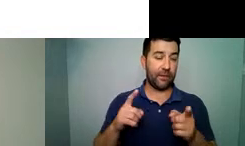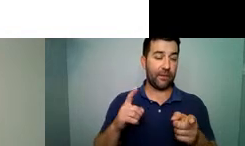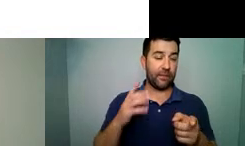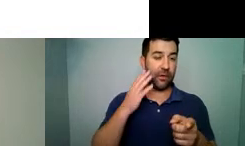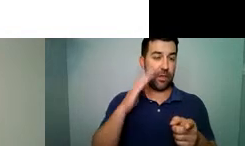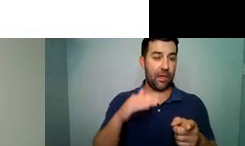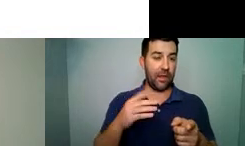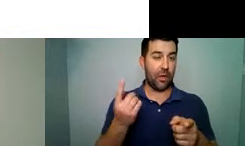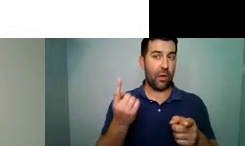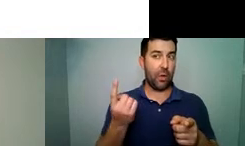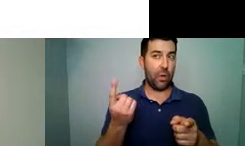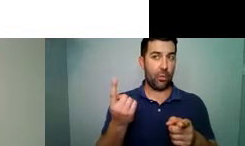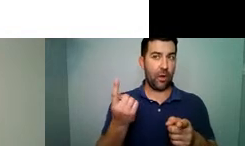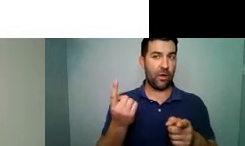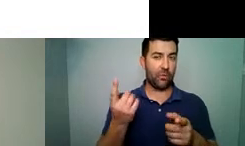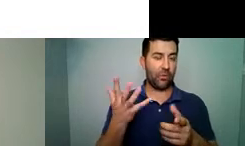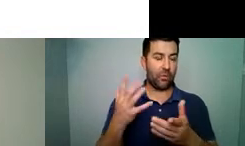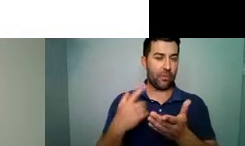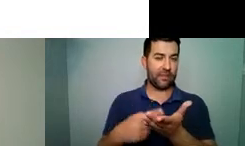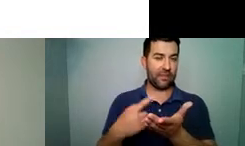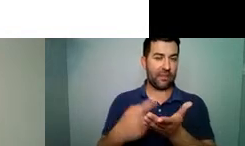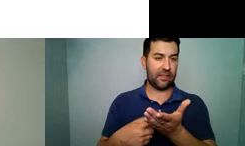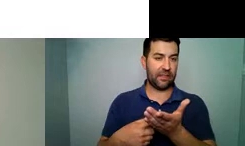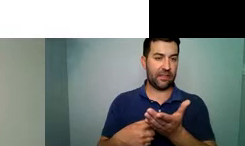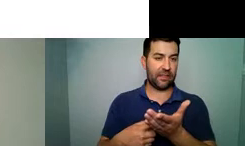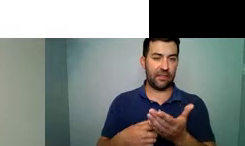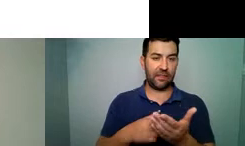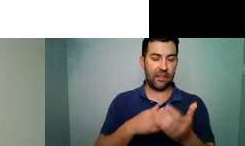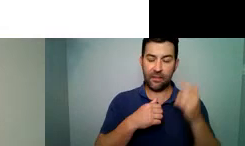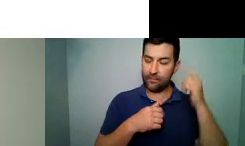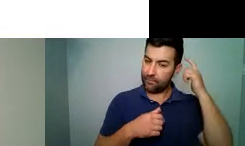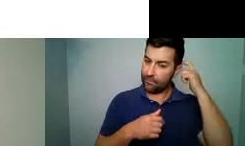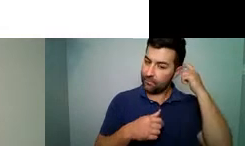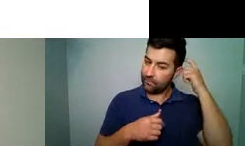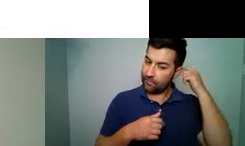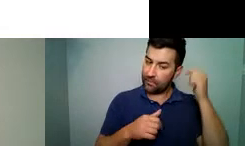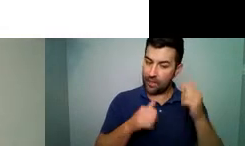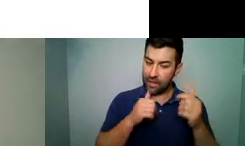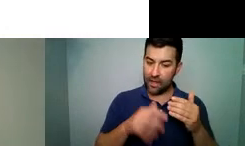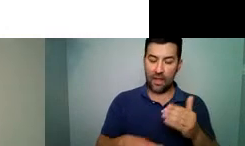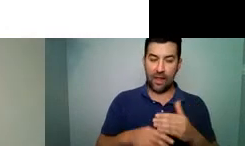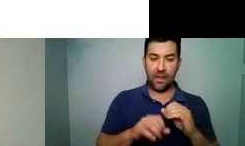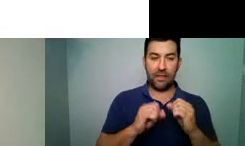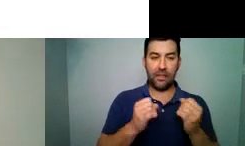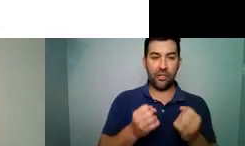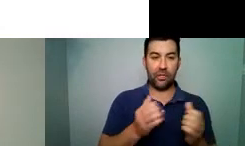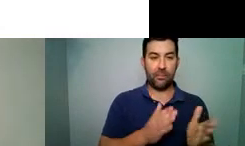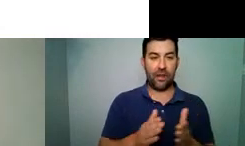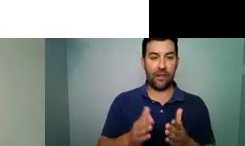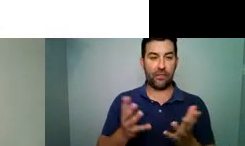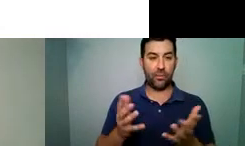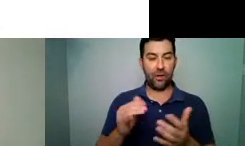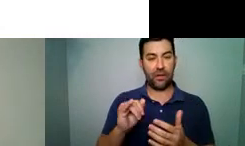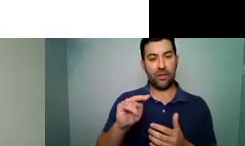that will be looked at and was put into the station area plan in their report is inclusionary